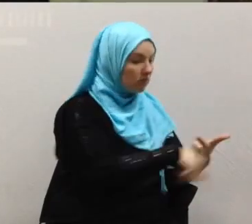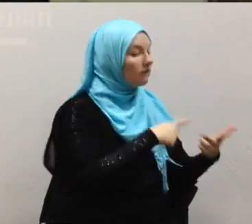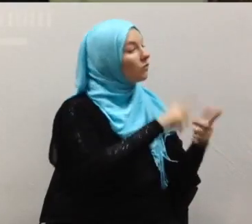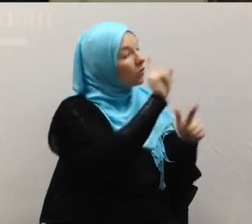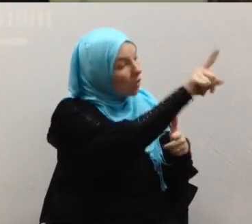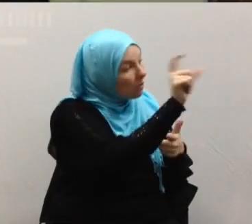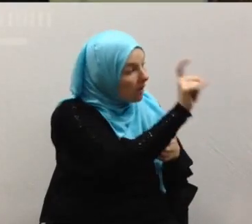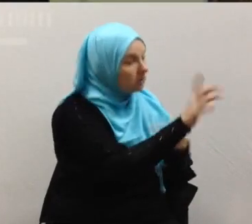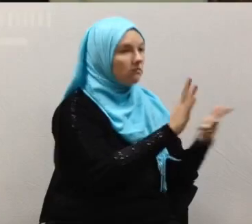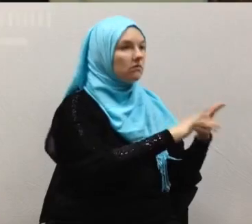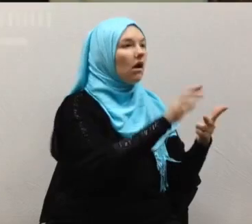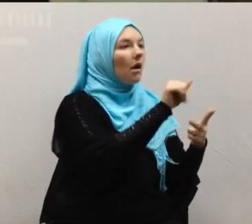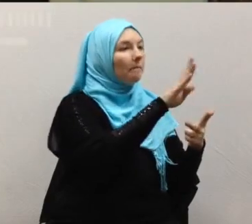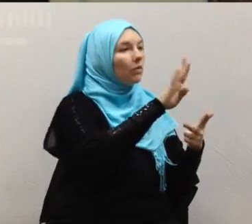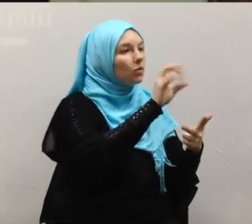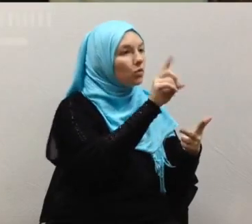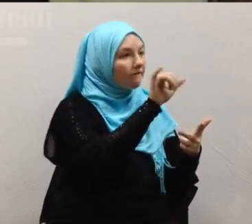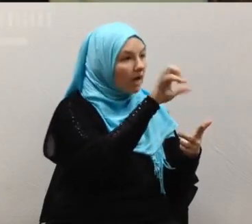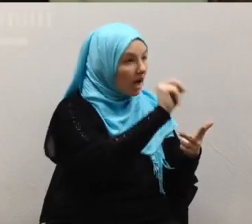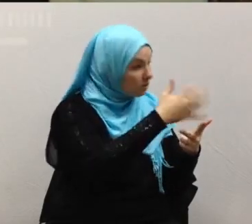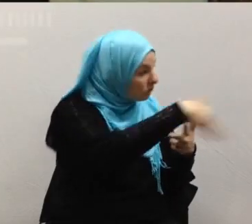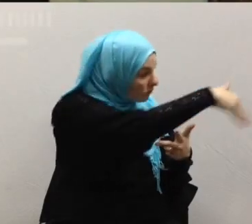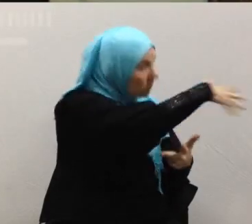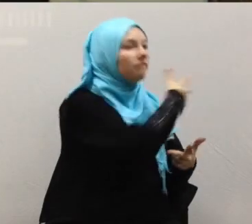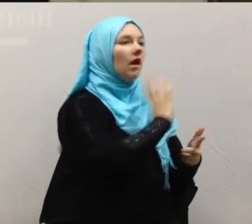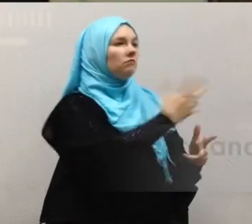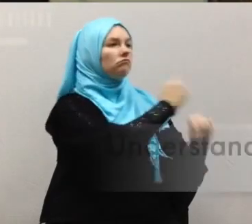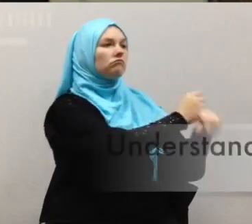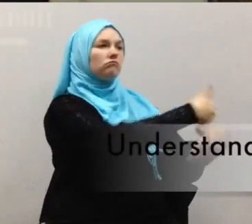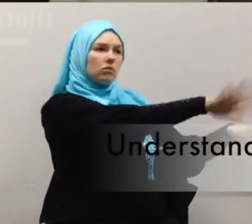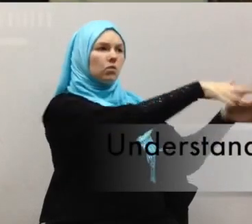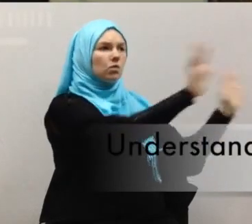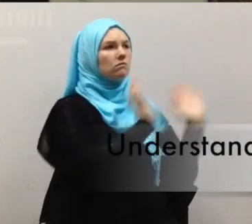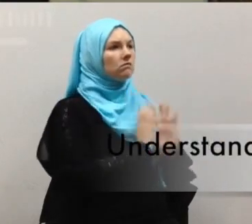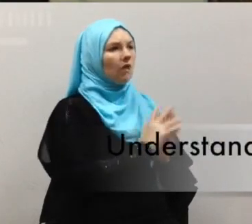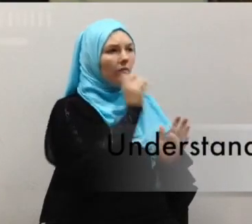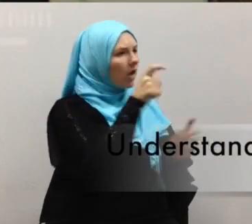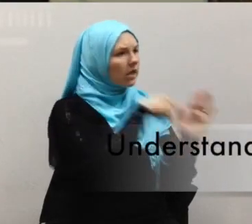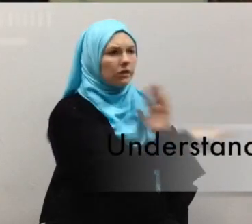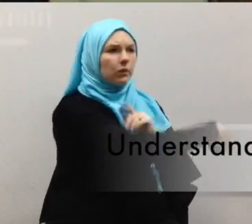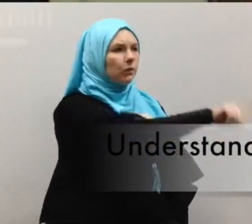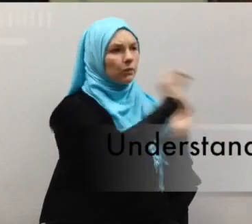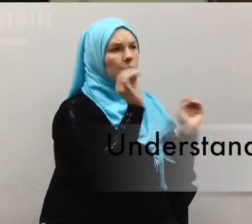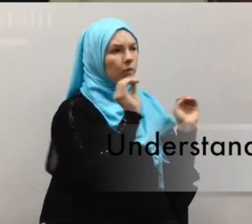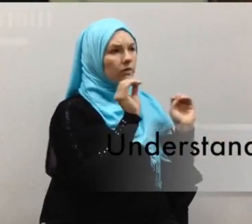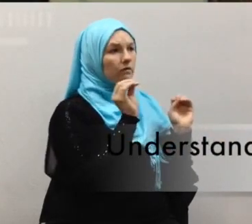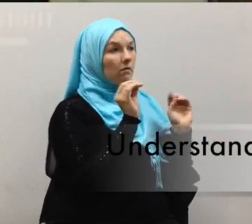his position, which he did later. So when you see